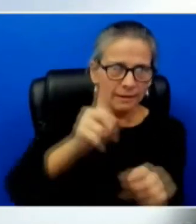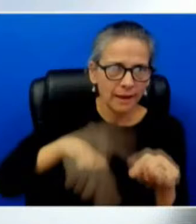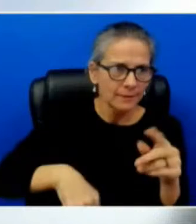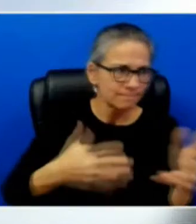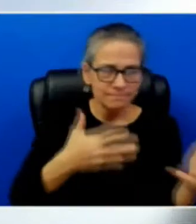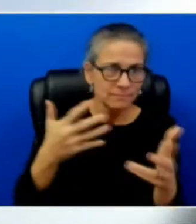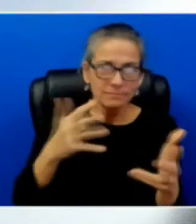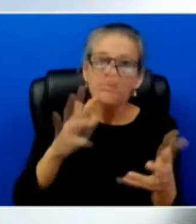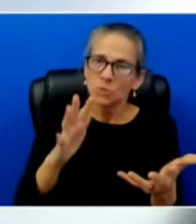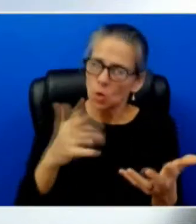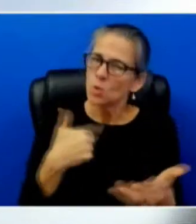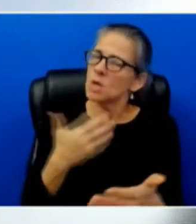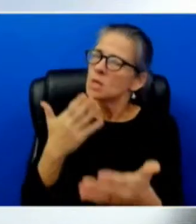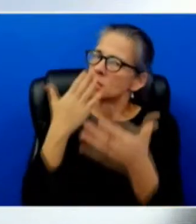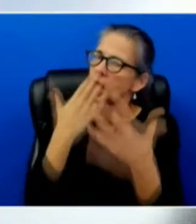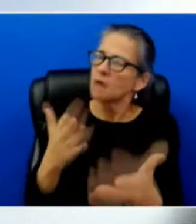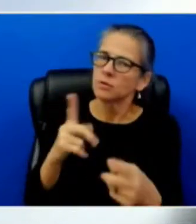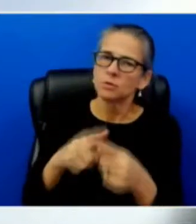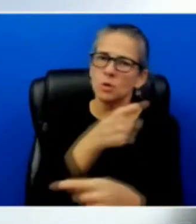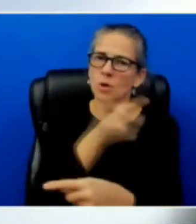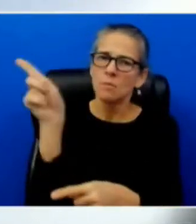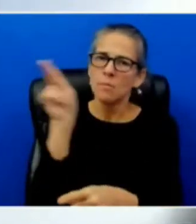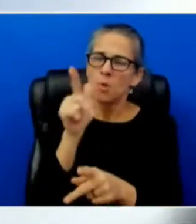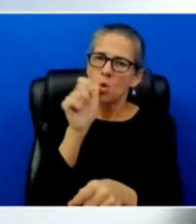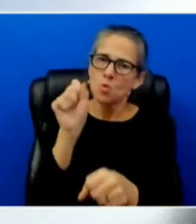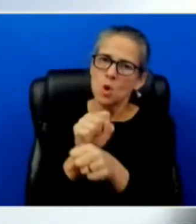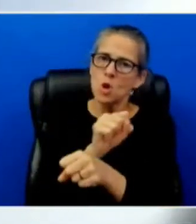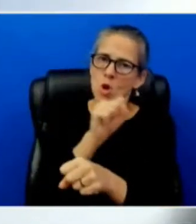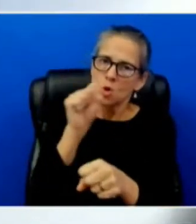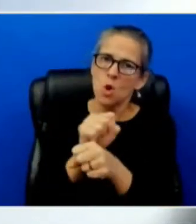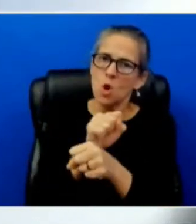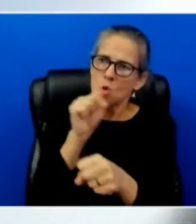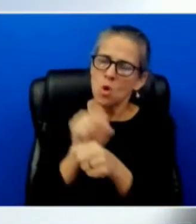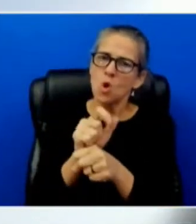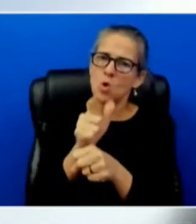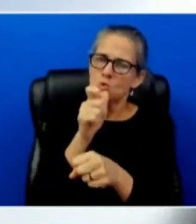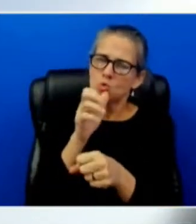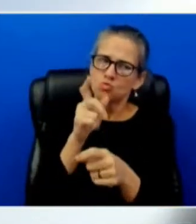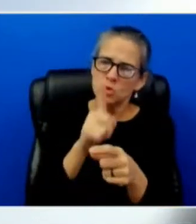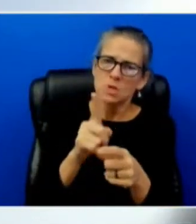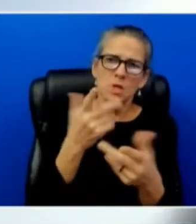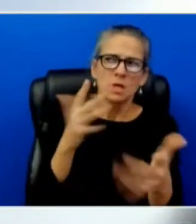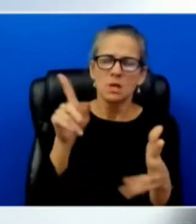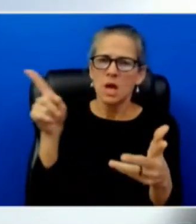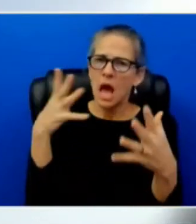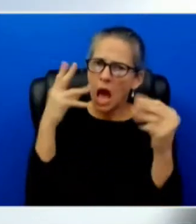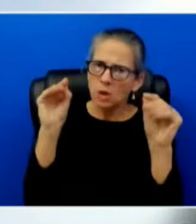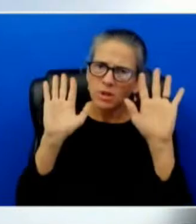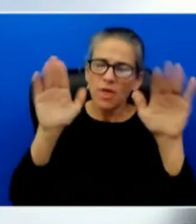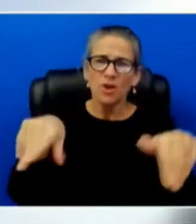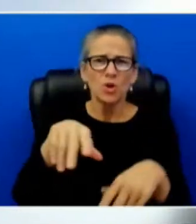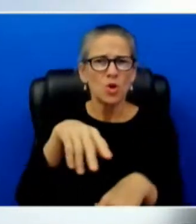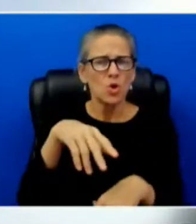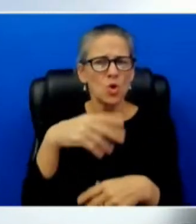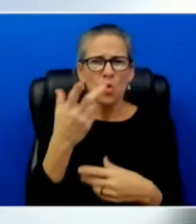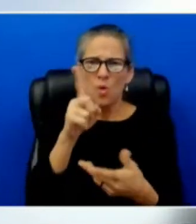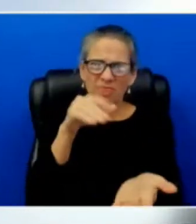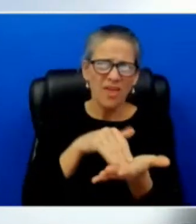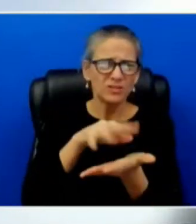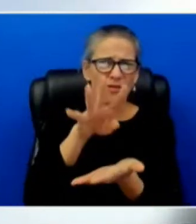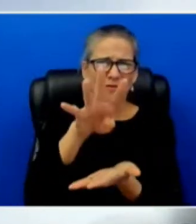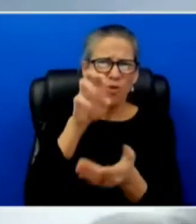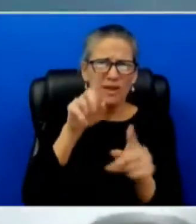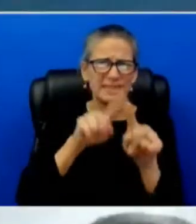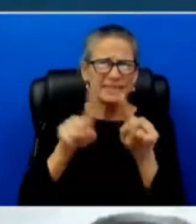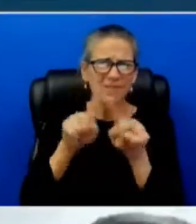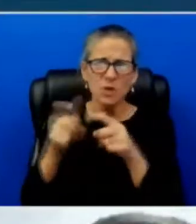are out fighting the battle that this storm represents. Really want to thank them. 1,400 pieces of equipment fighting